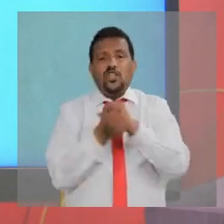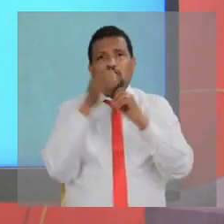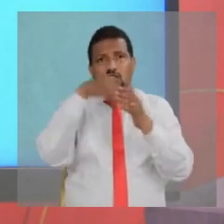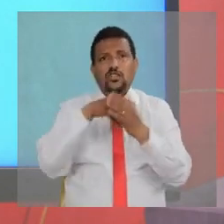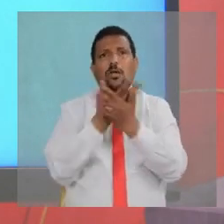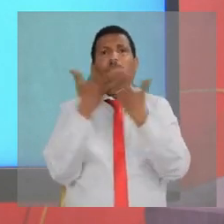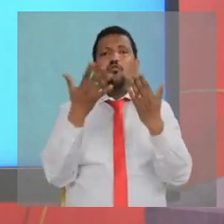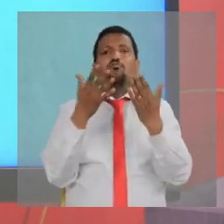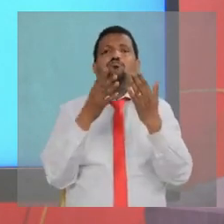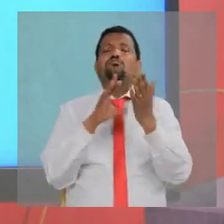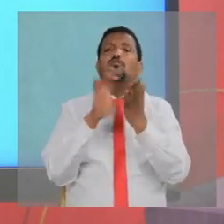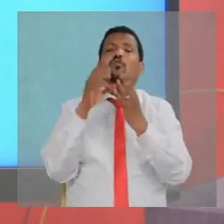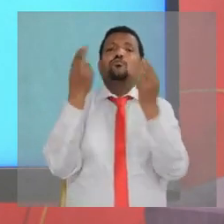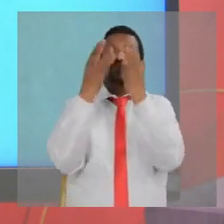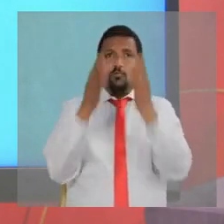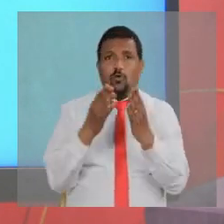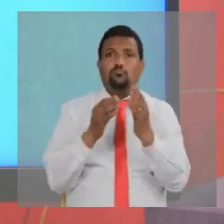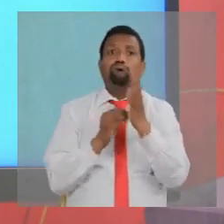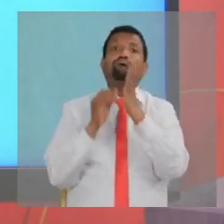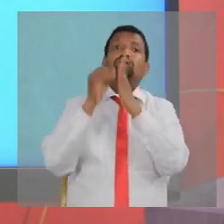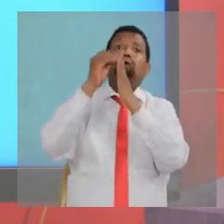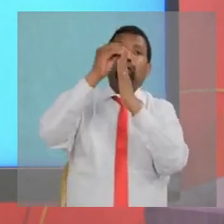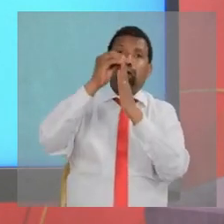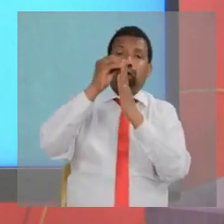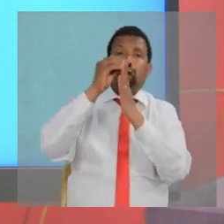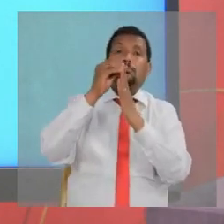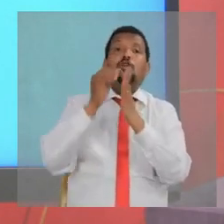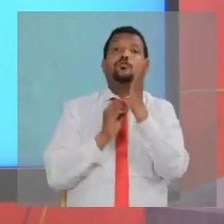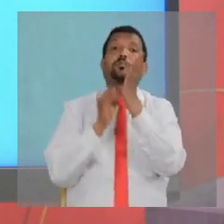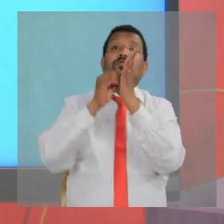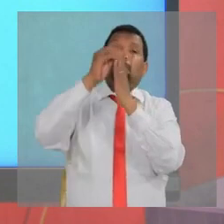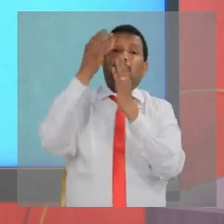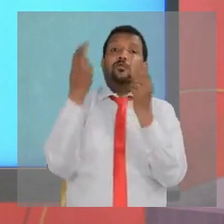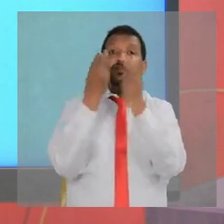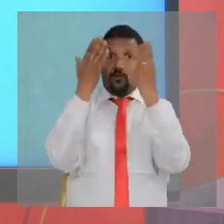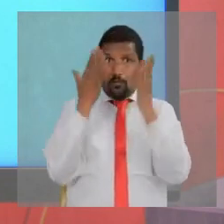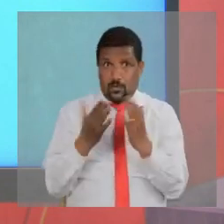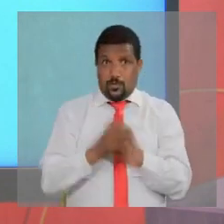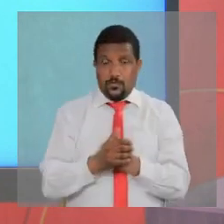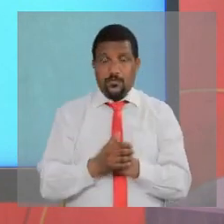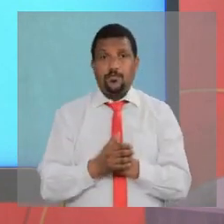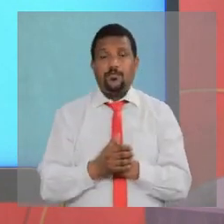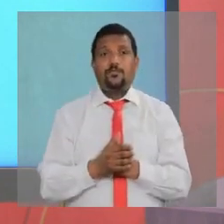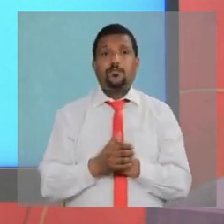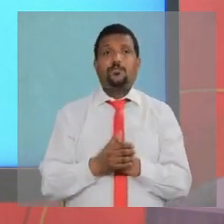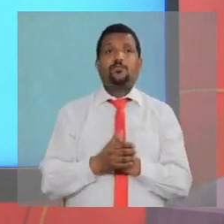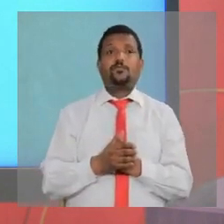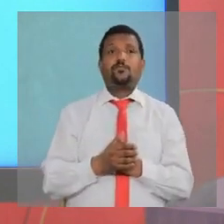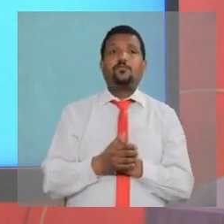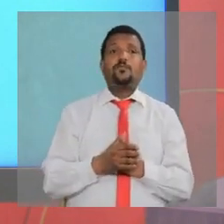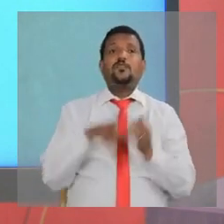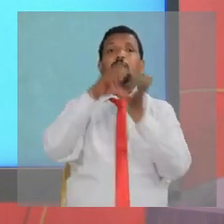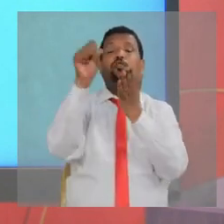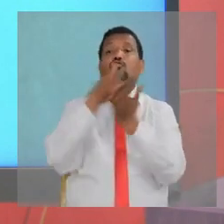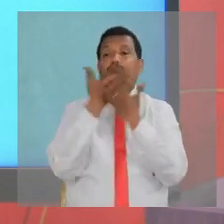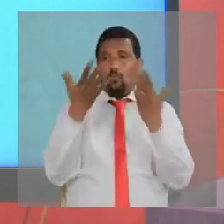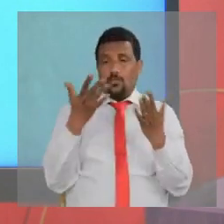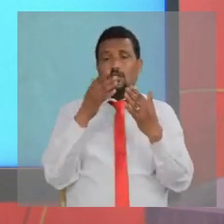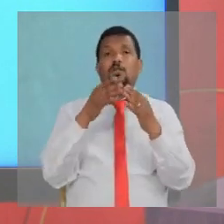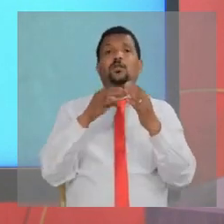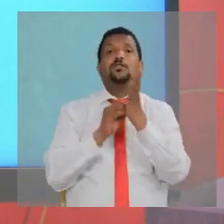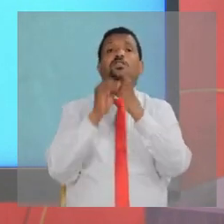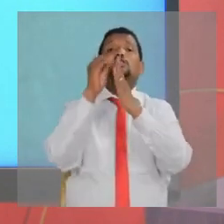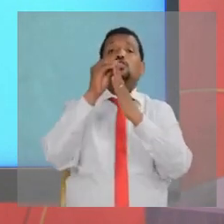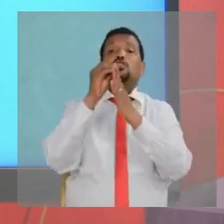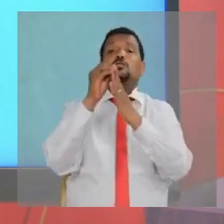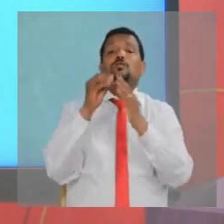of consumers. If there is a rise in the number of consumers, then the price of a commodity is expected to increase,